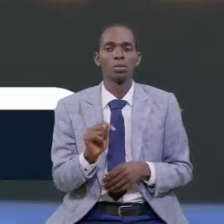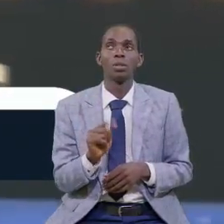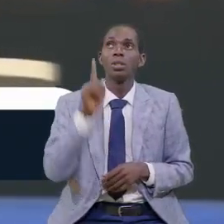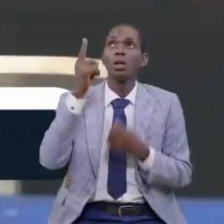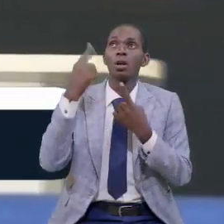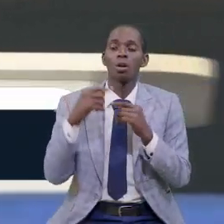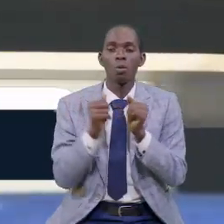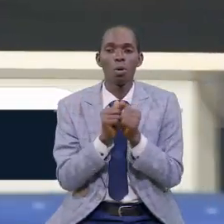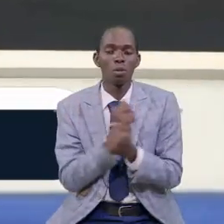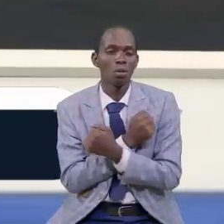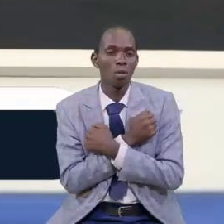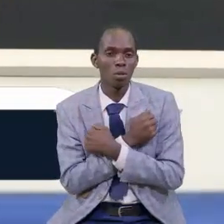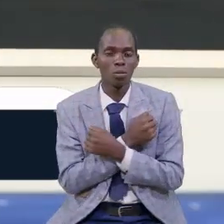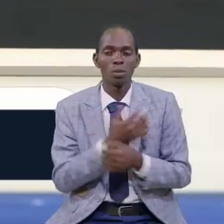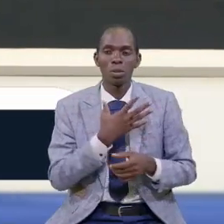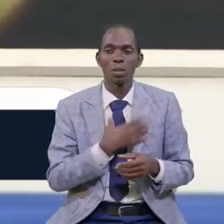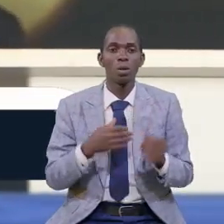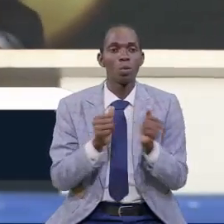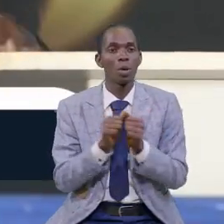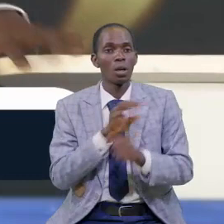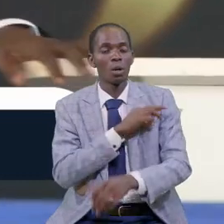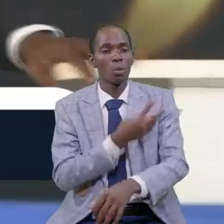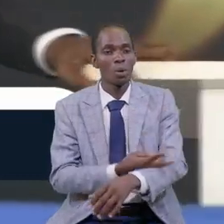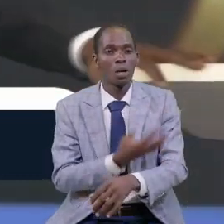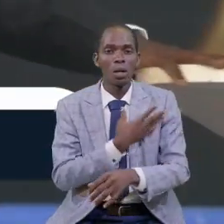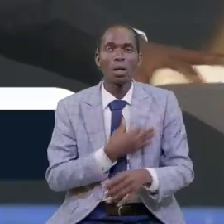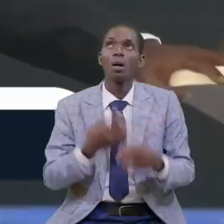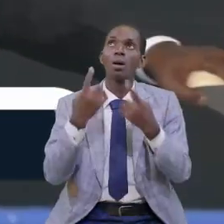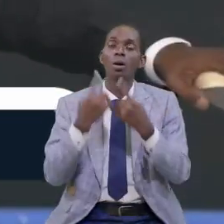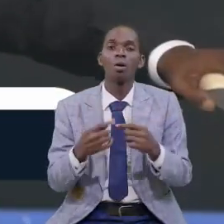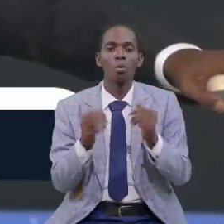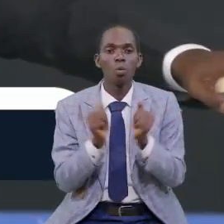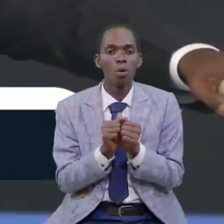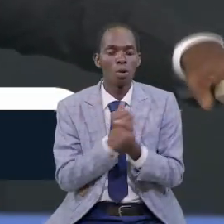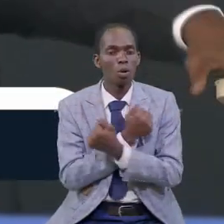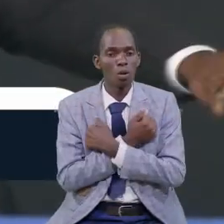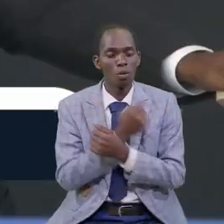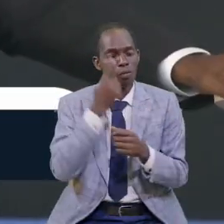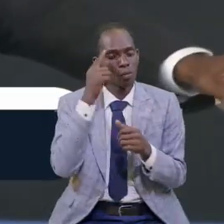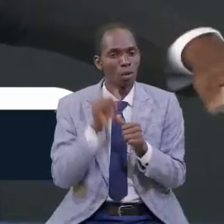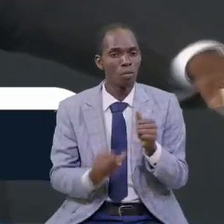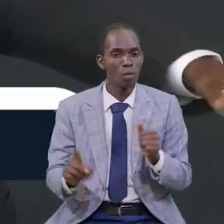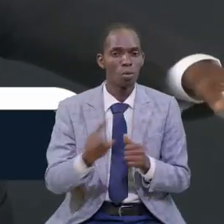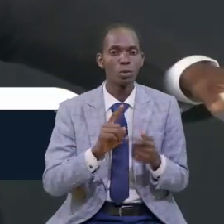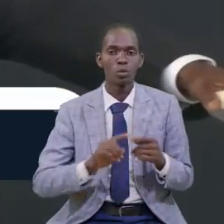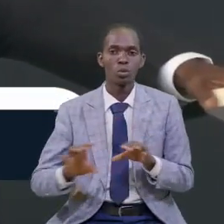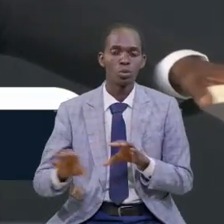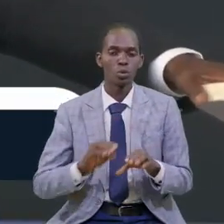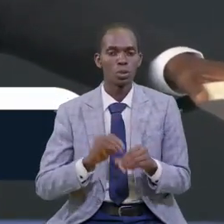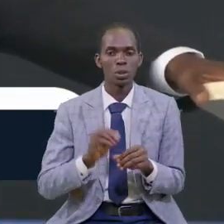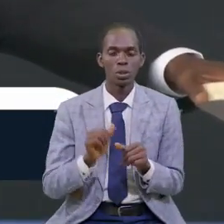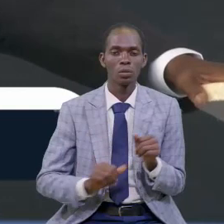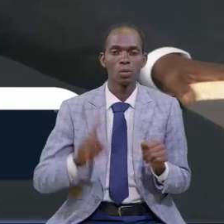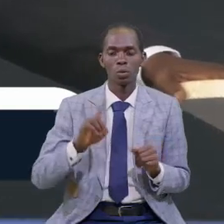might. And it comes with love for everyone to do in every life what only